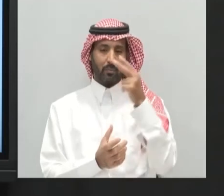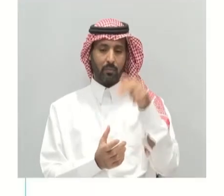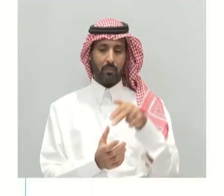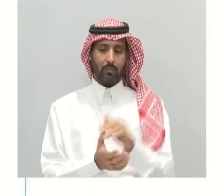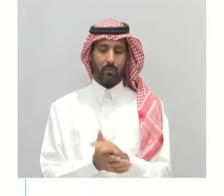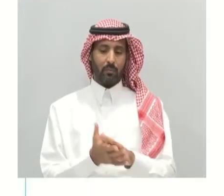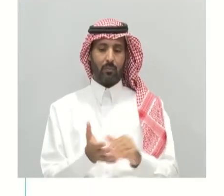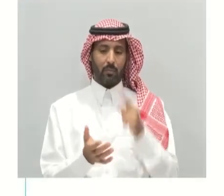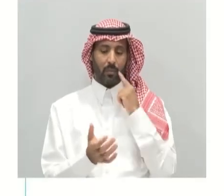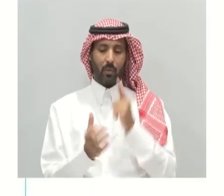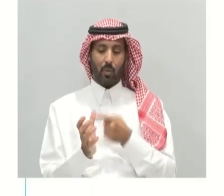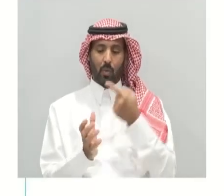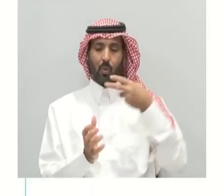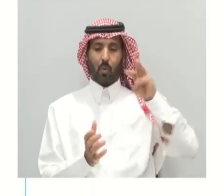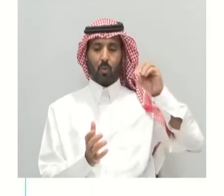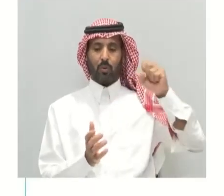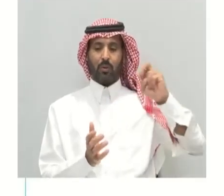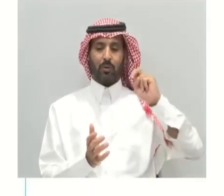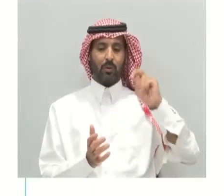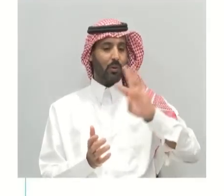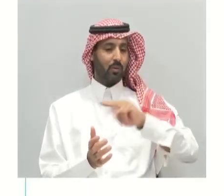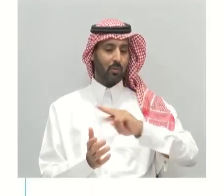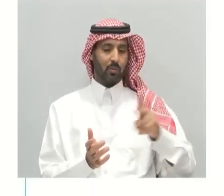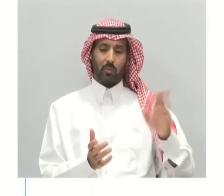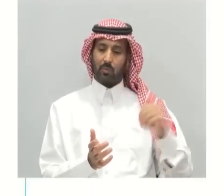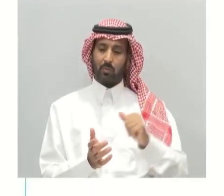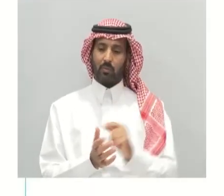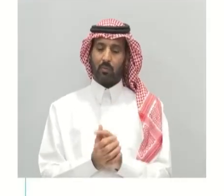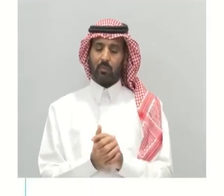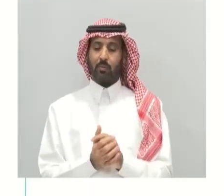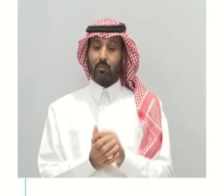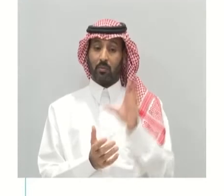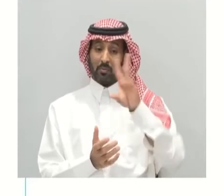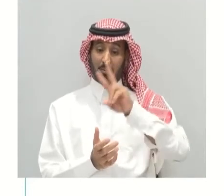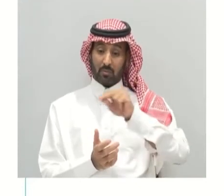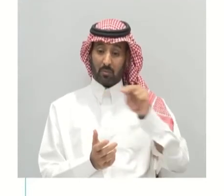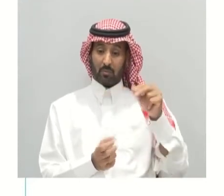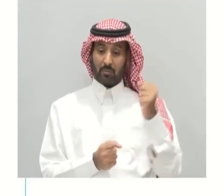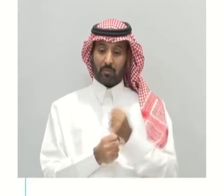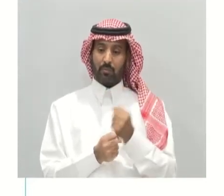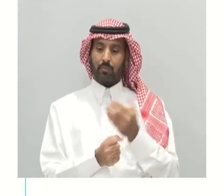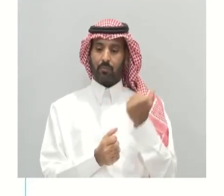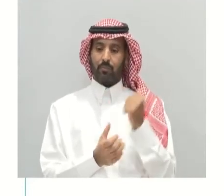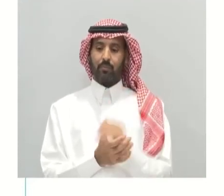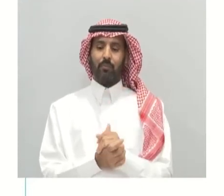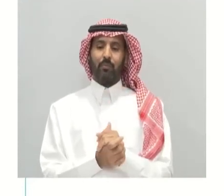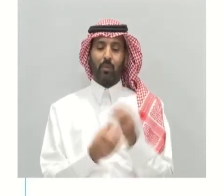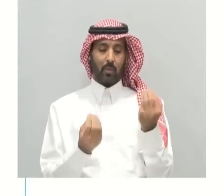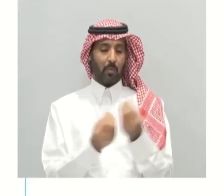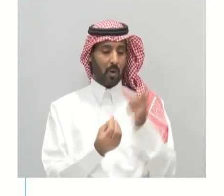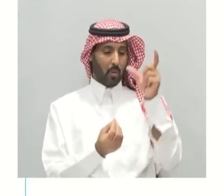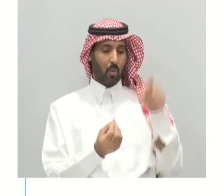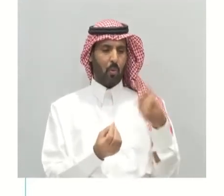here, one is not changing. One is not changing. So we can use